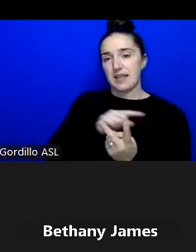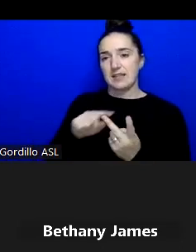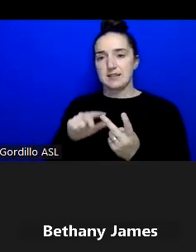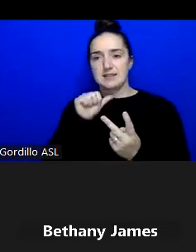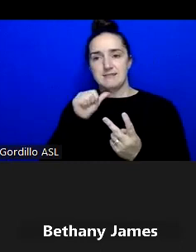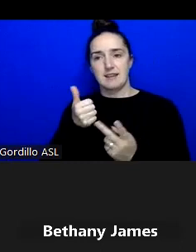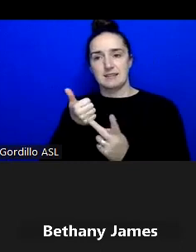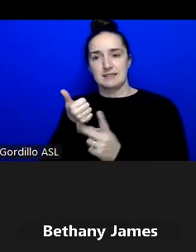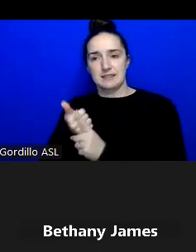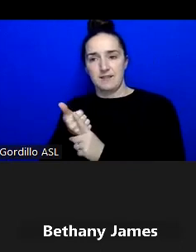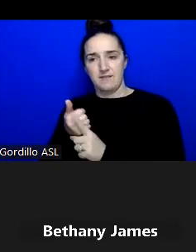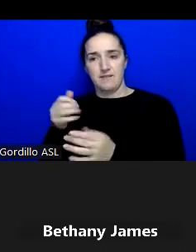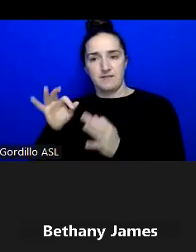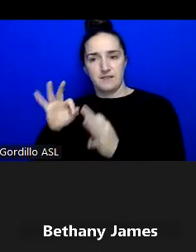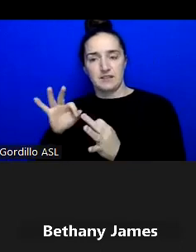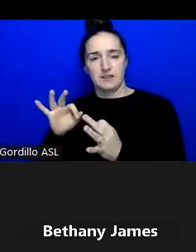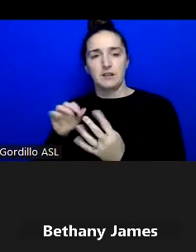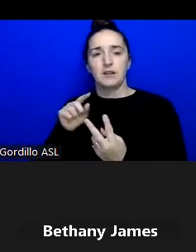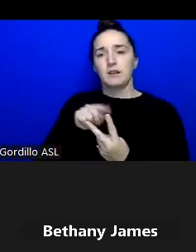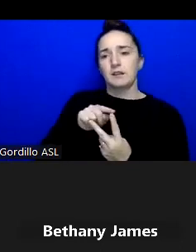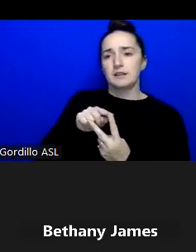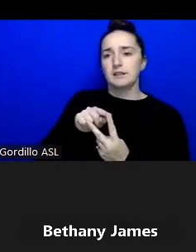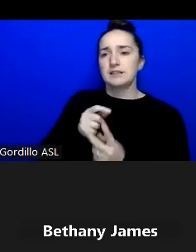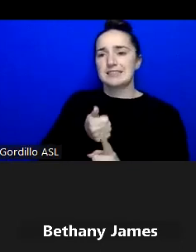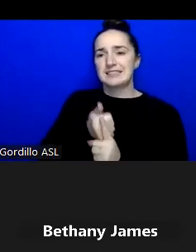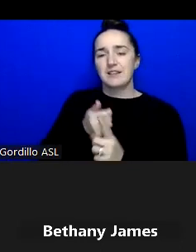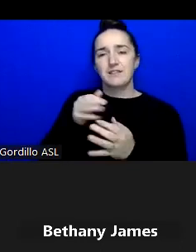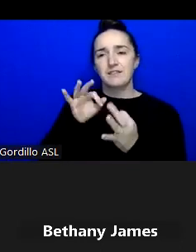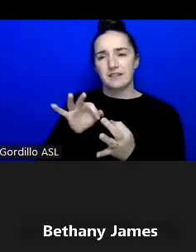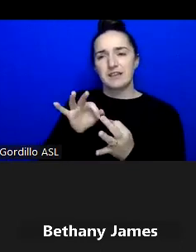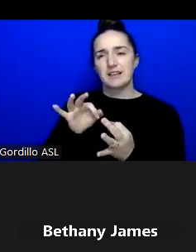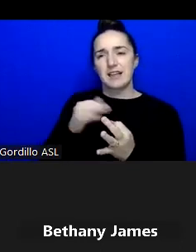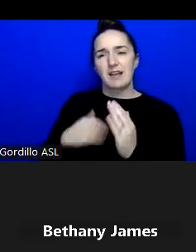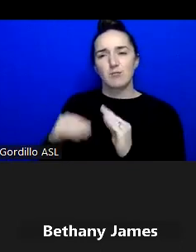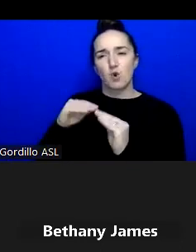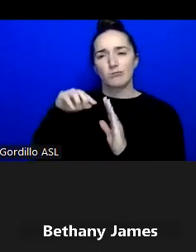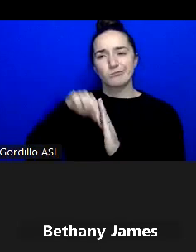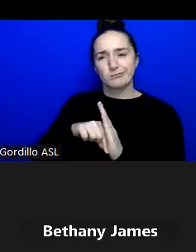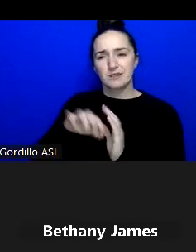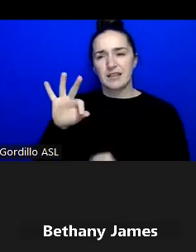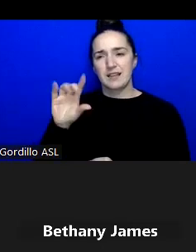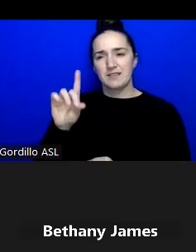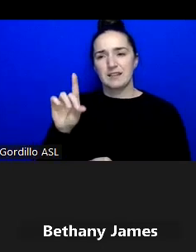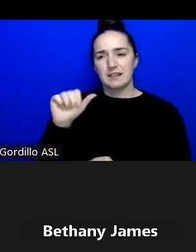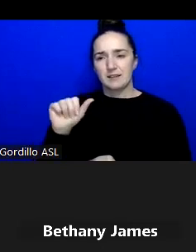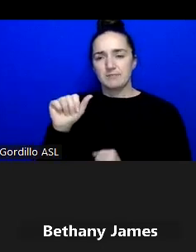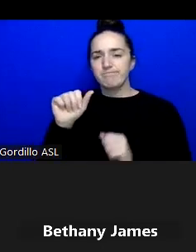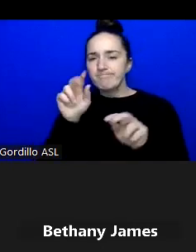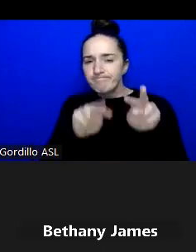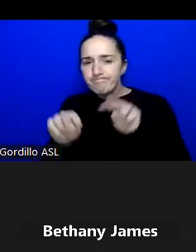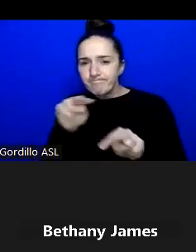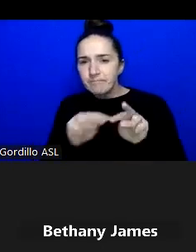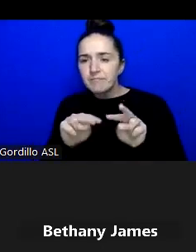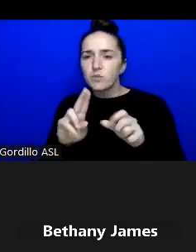self-fitting devices are generally subject to more FDA scrutiny. They are utilizing technology, sometimes